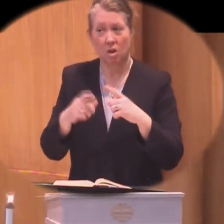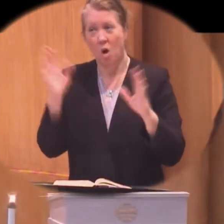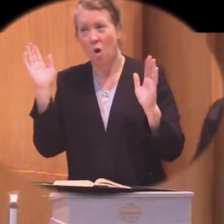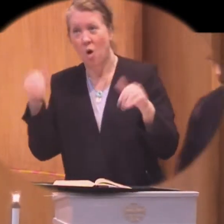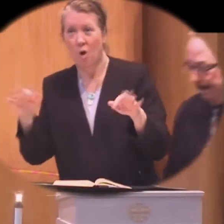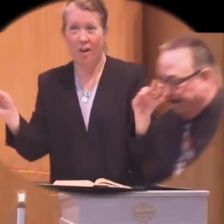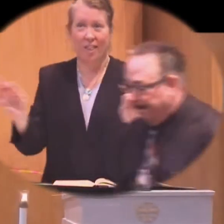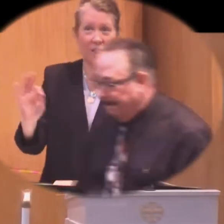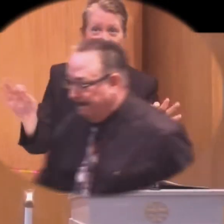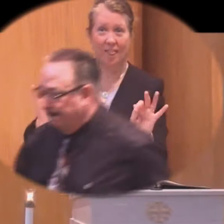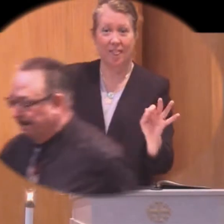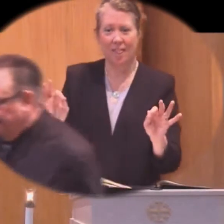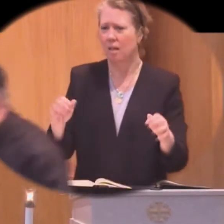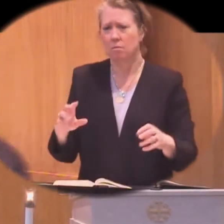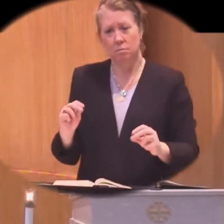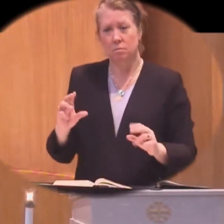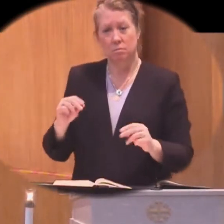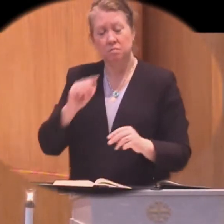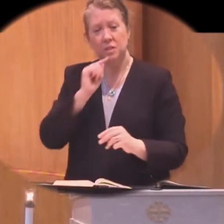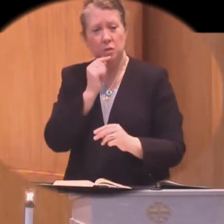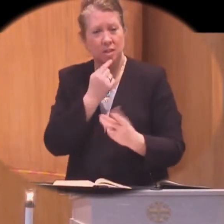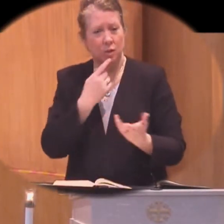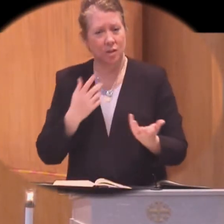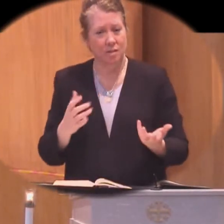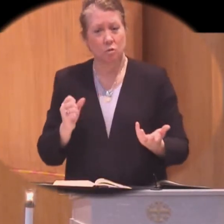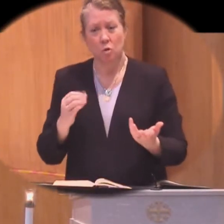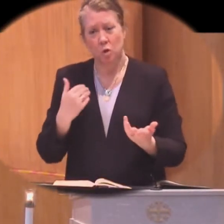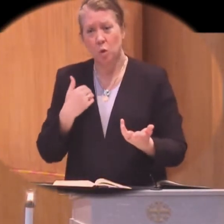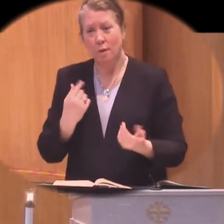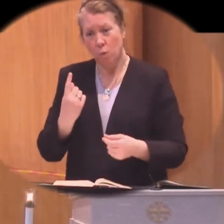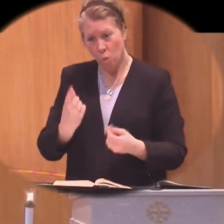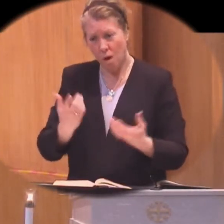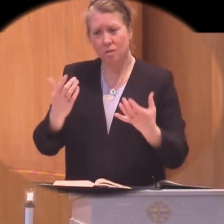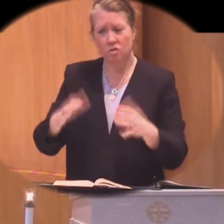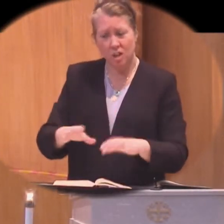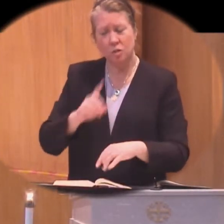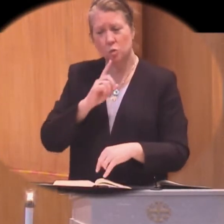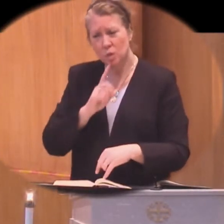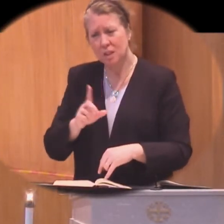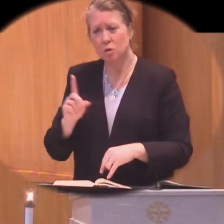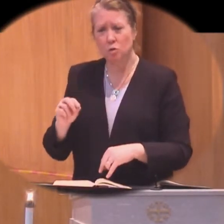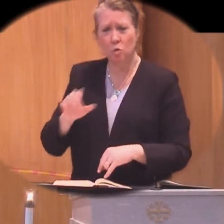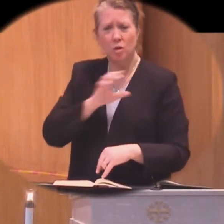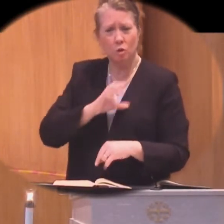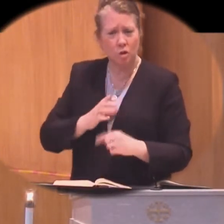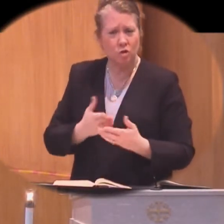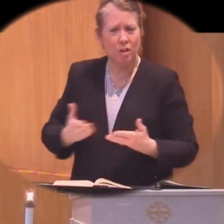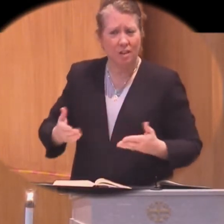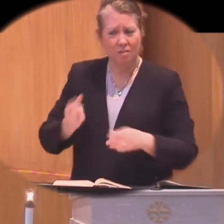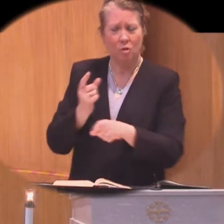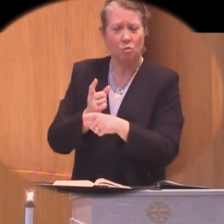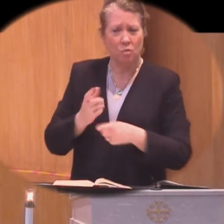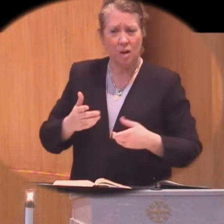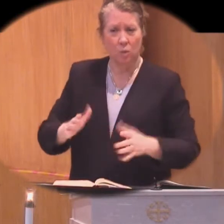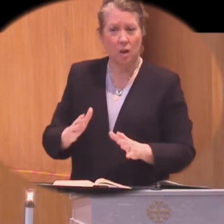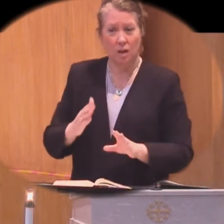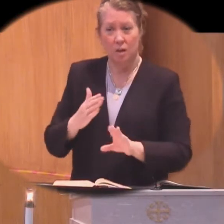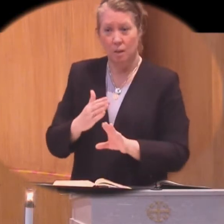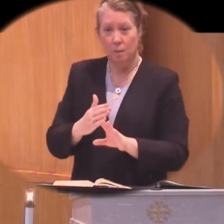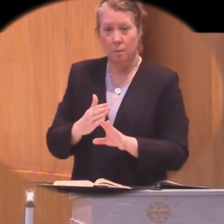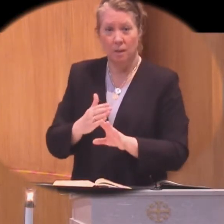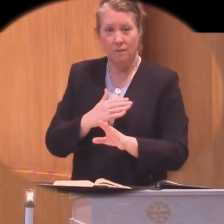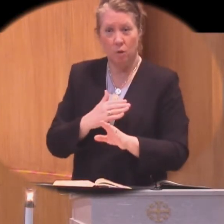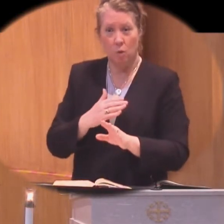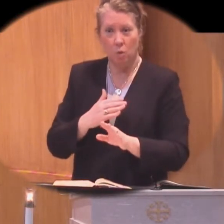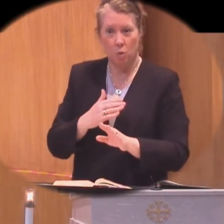As I shared with you, we get one chance to do this Christian thing right. Therefore, before granting you